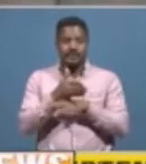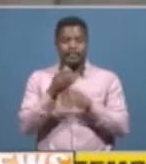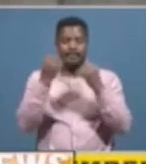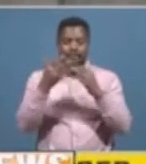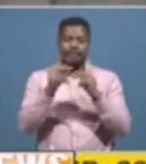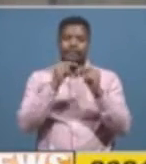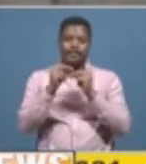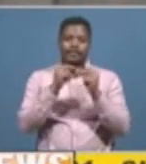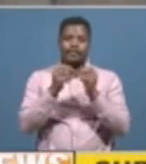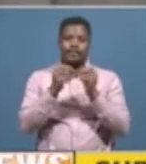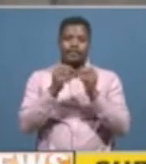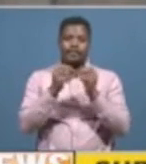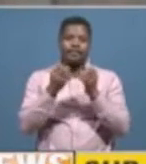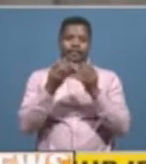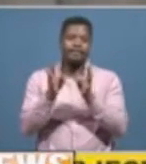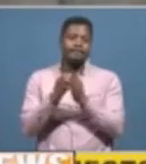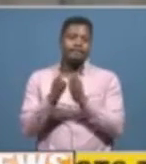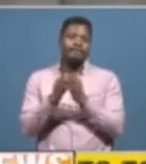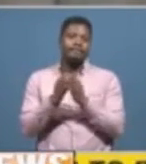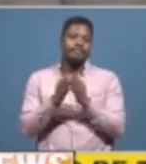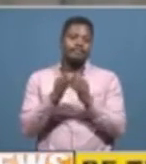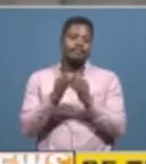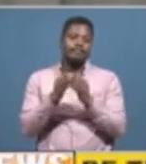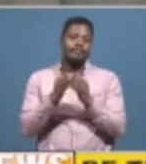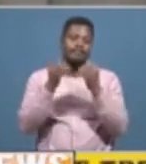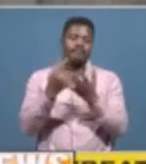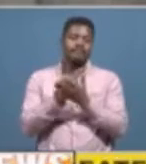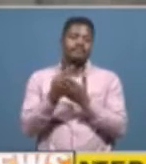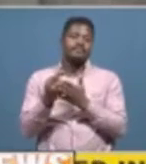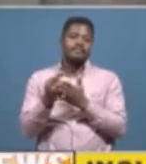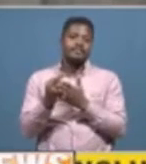spanning many meetings and many weeks.